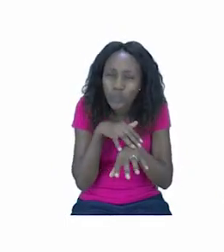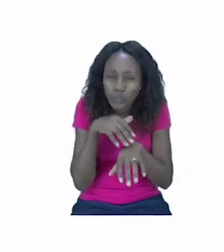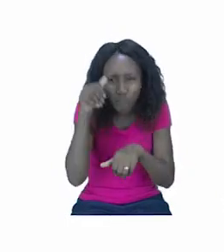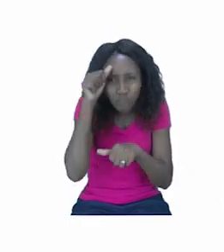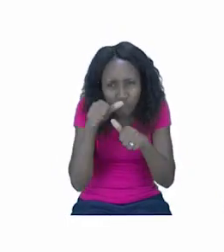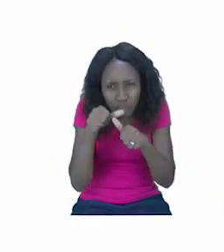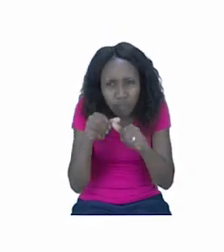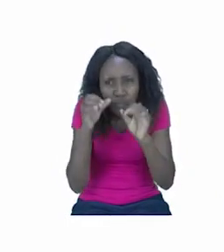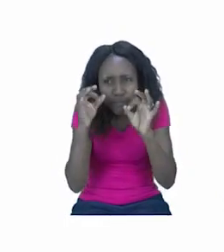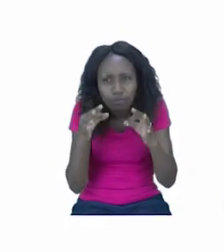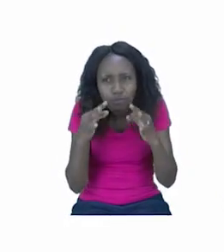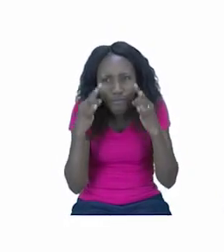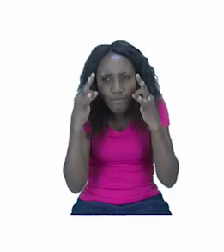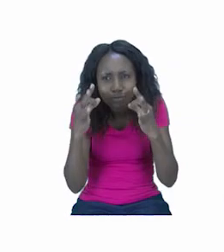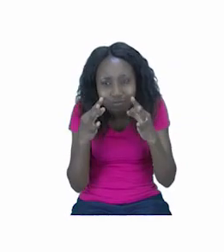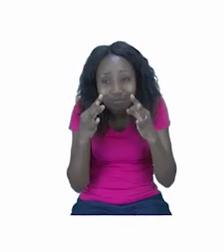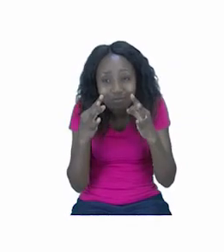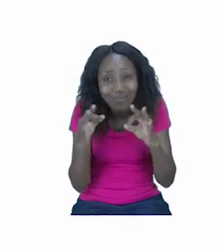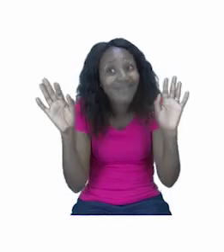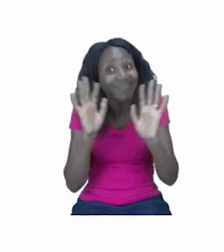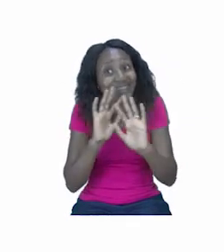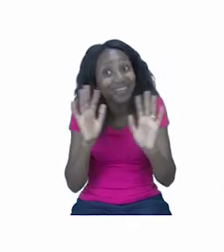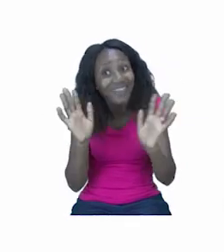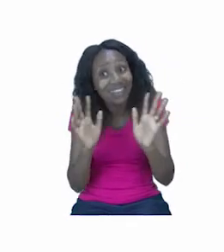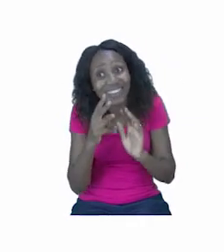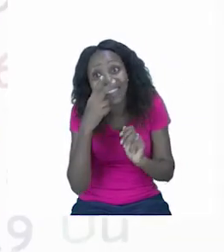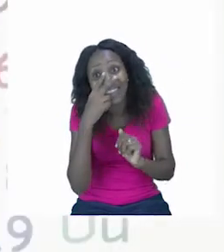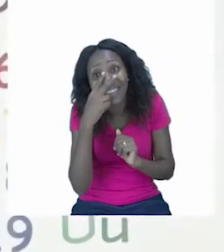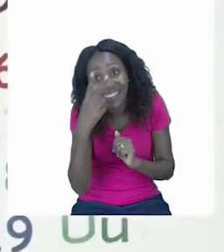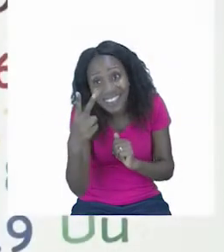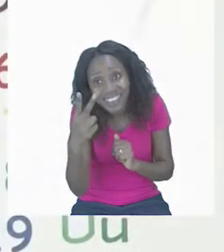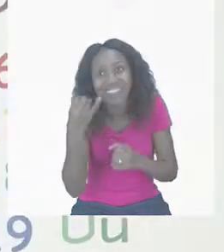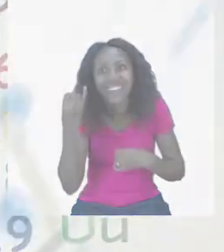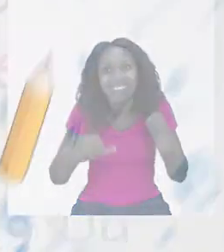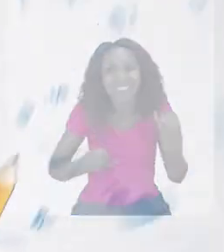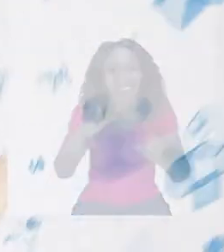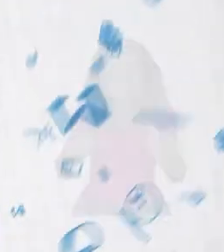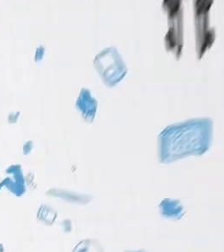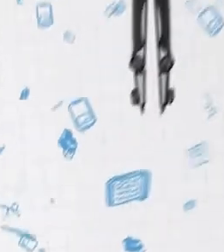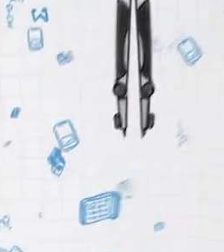I will see you very soon. Have fun.